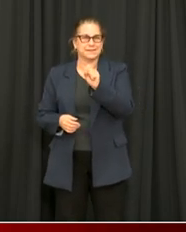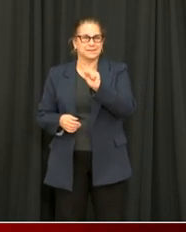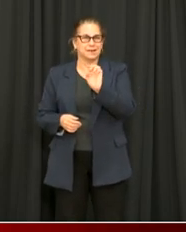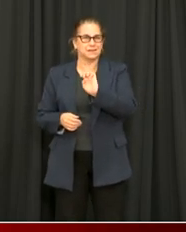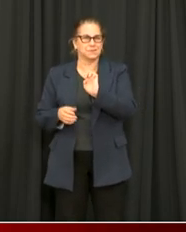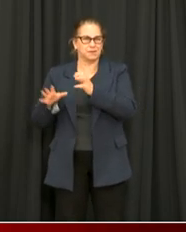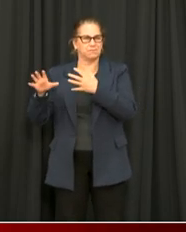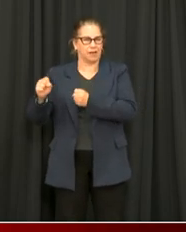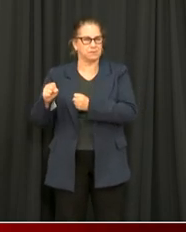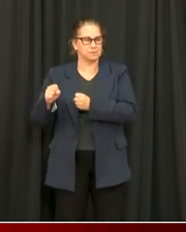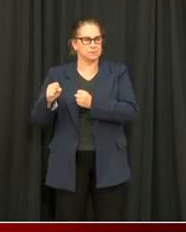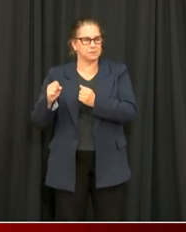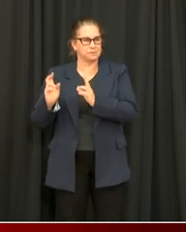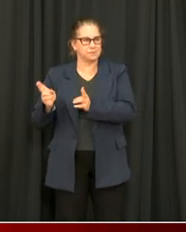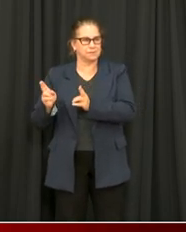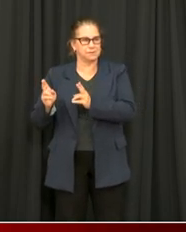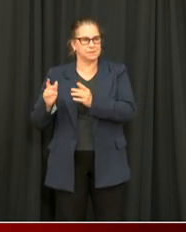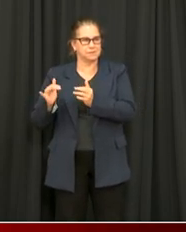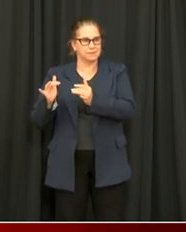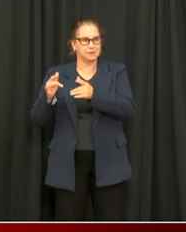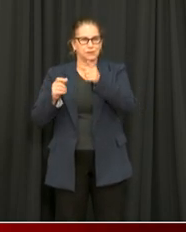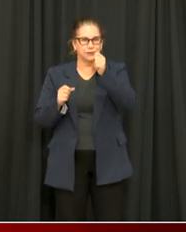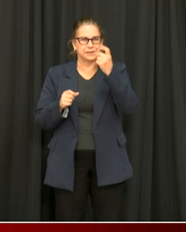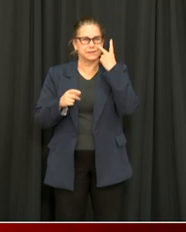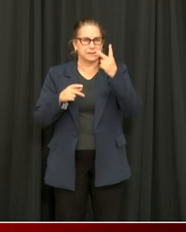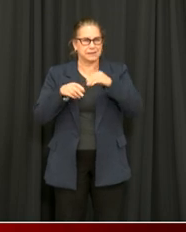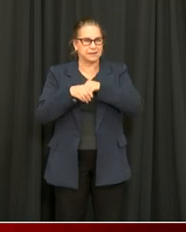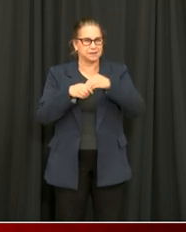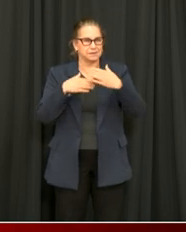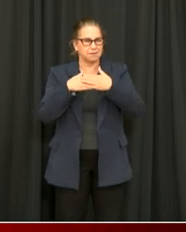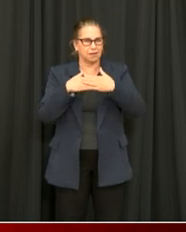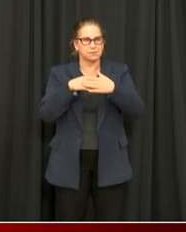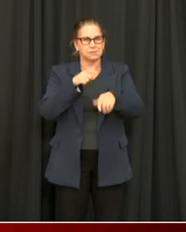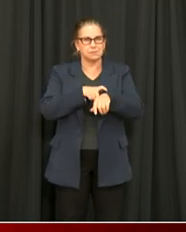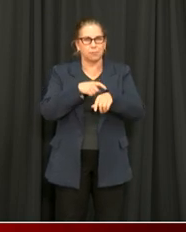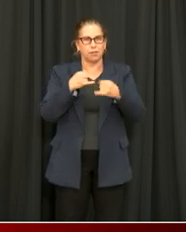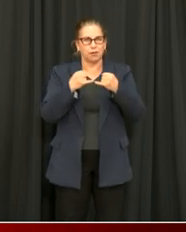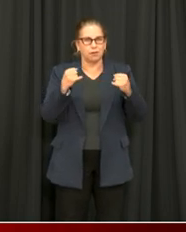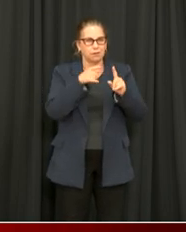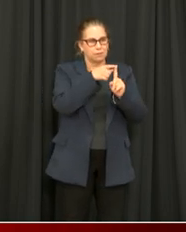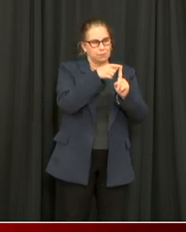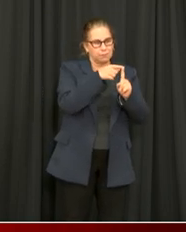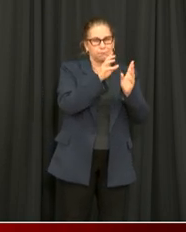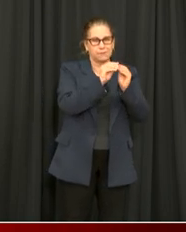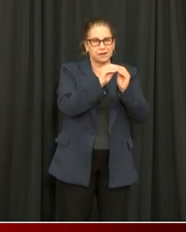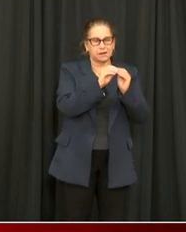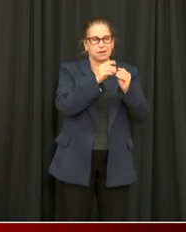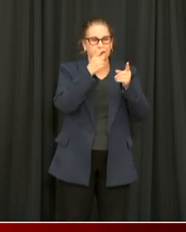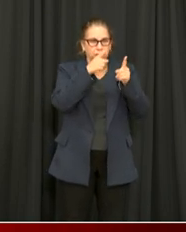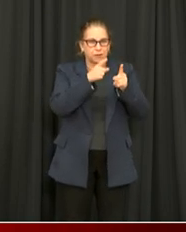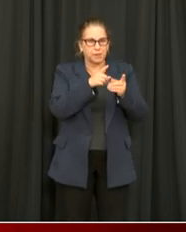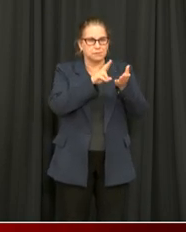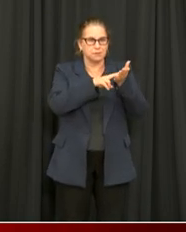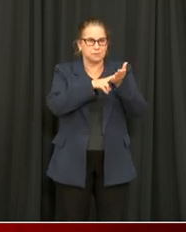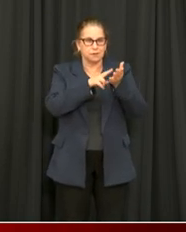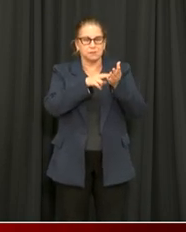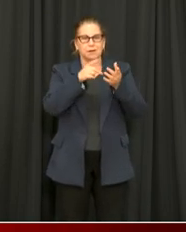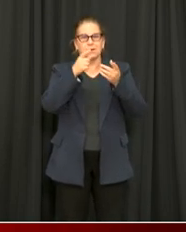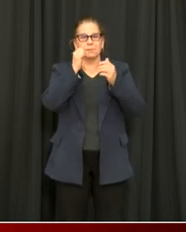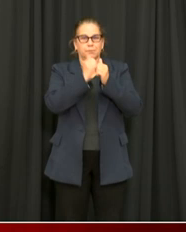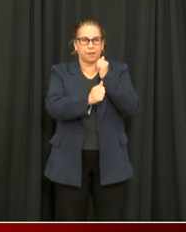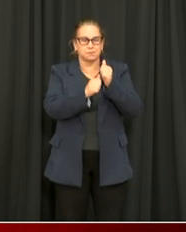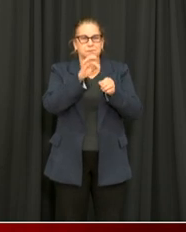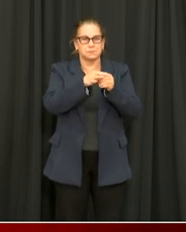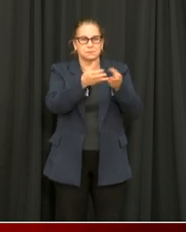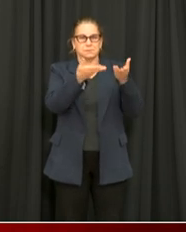timeline for the development of the project at St. Elizabeth's. So in the fall, pending council approval this